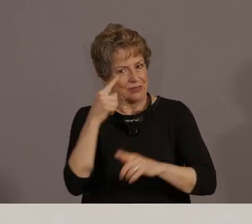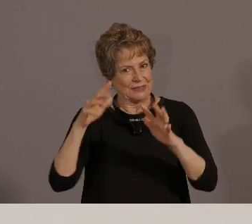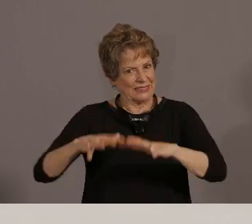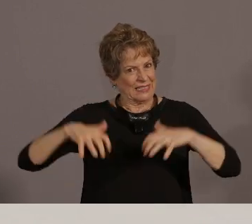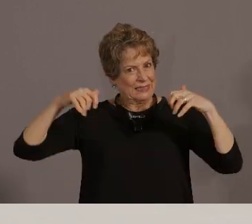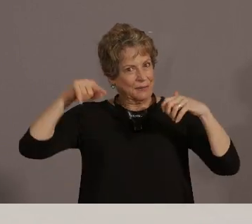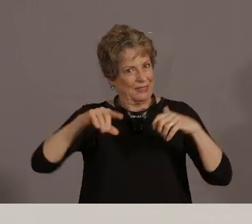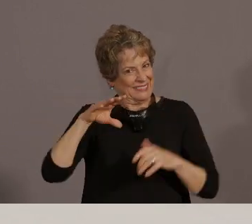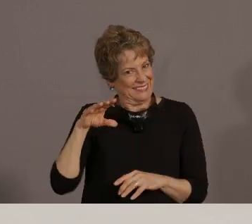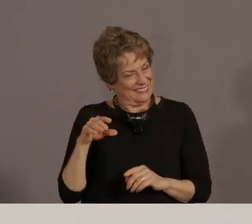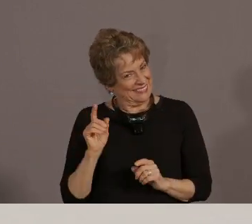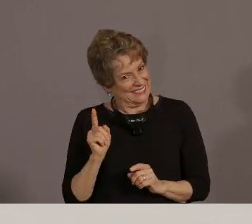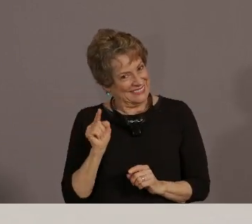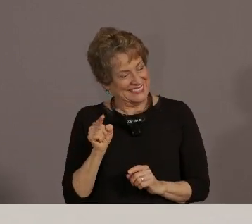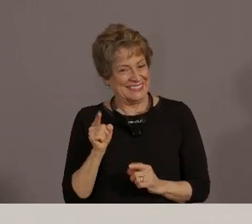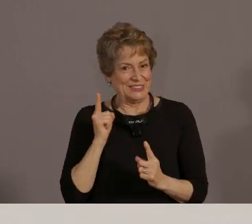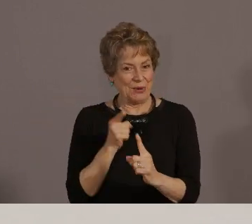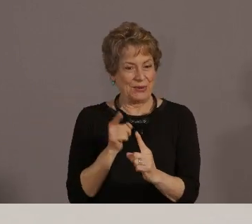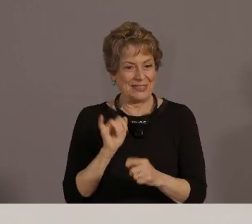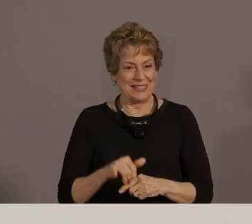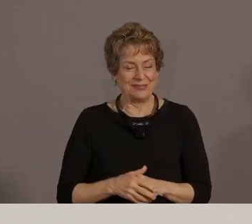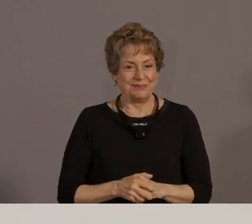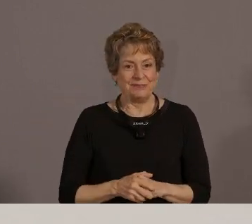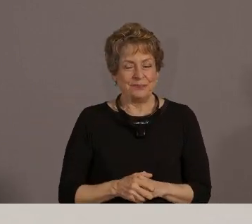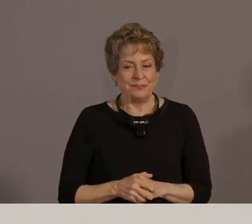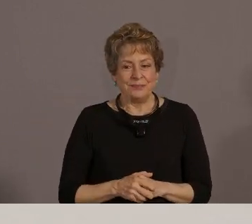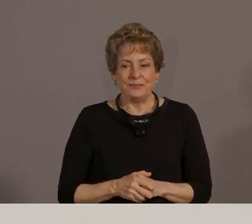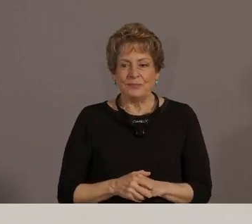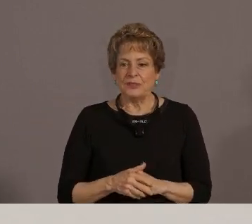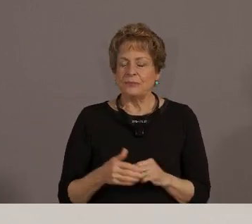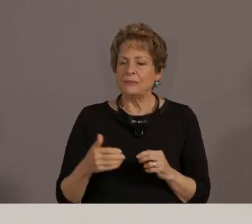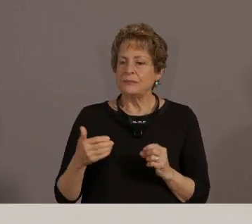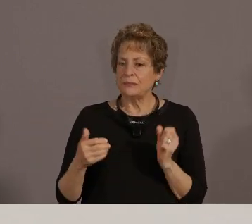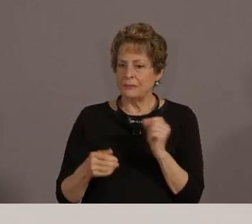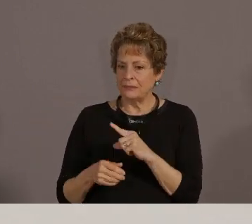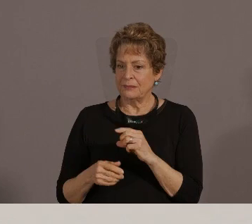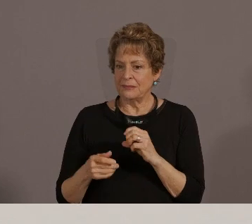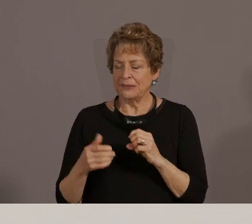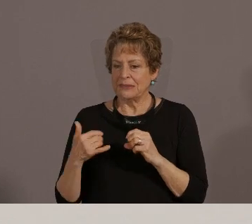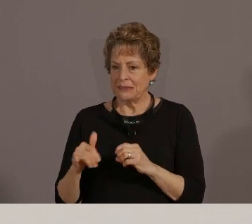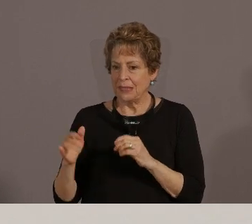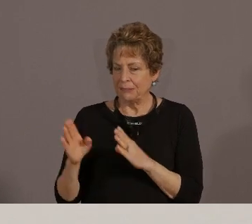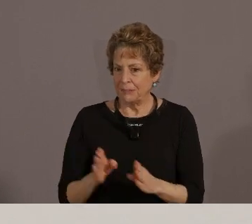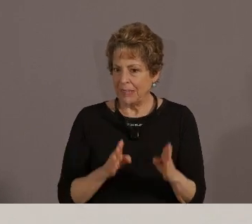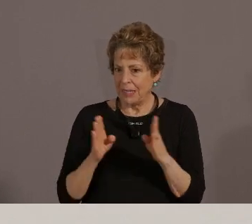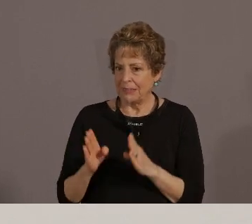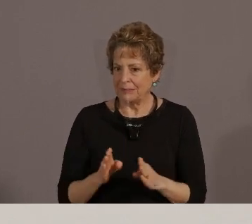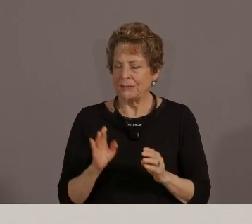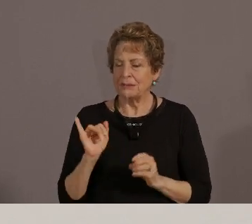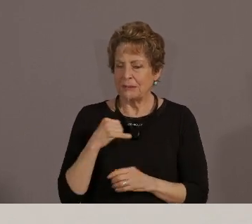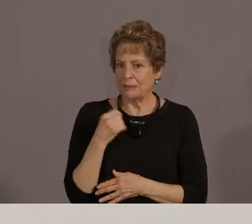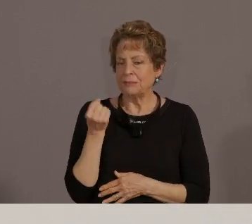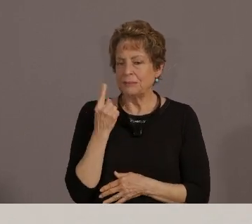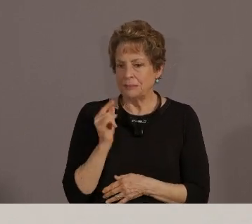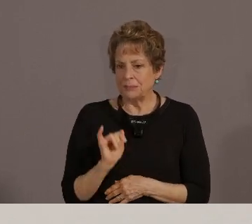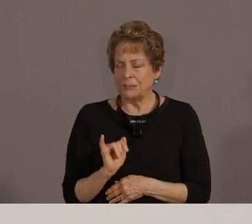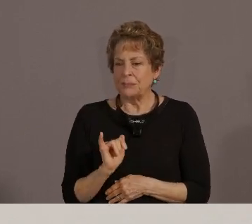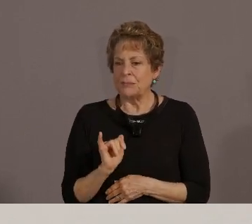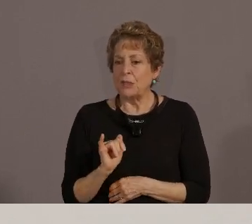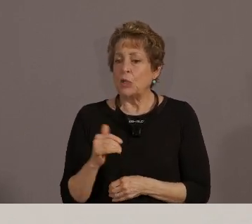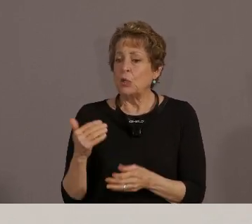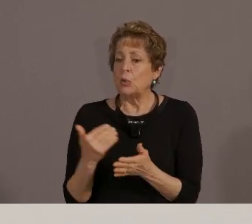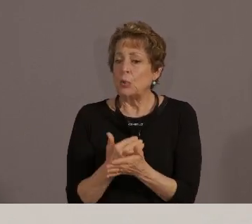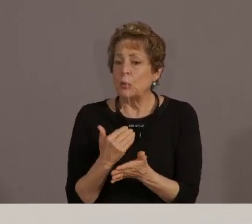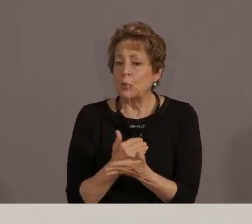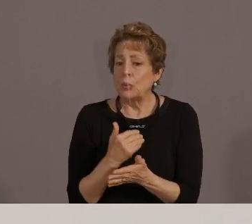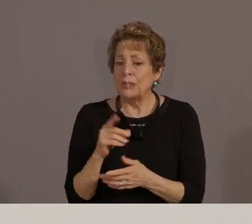goal. Okay, so it's still things in the works, that's what it sounds like. But is Dexcom, the new Southeast Valley site, is that the